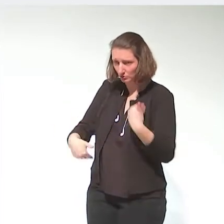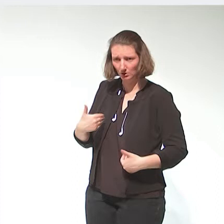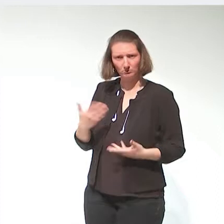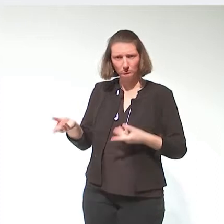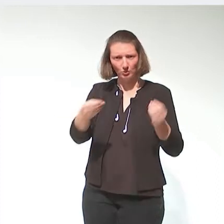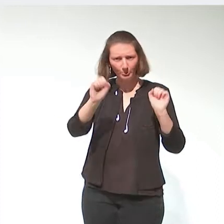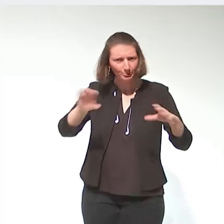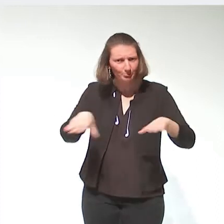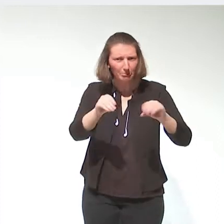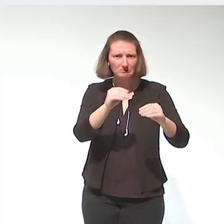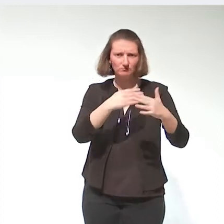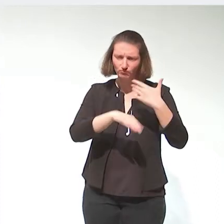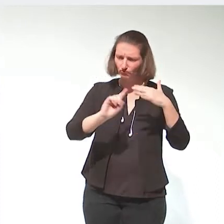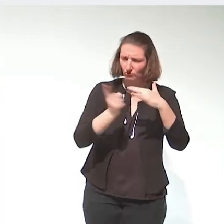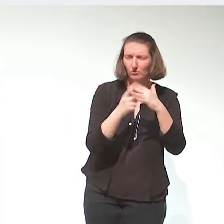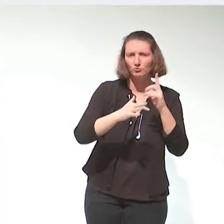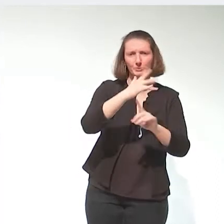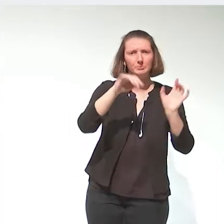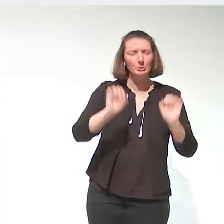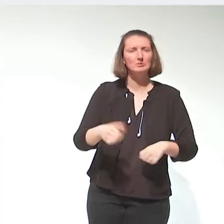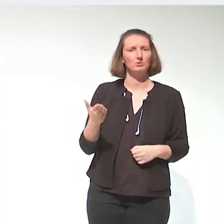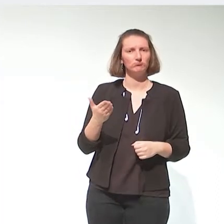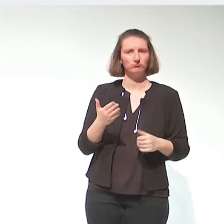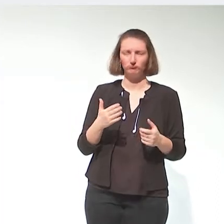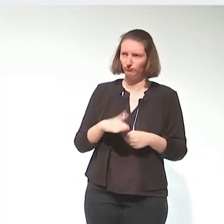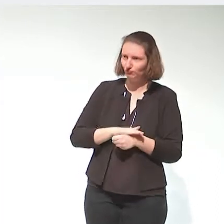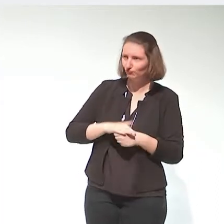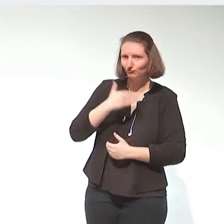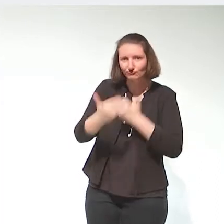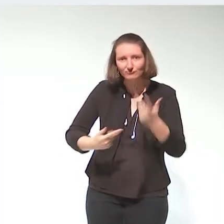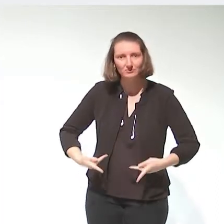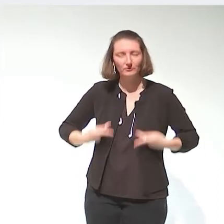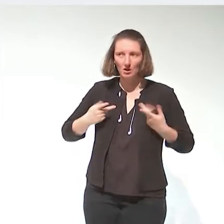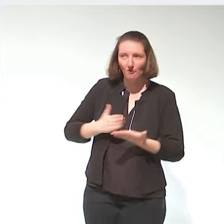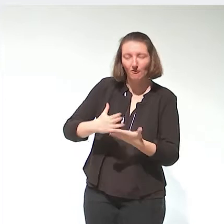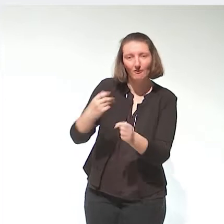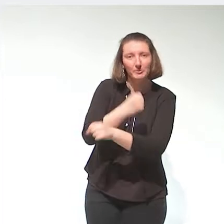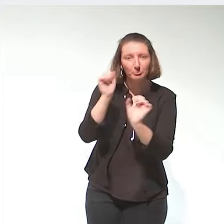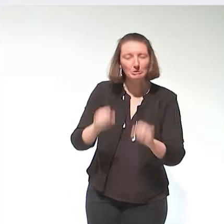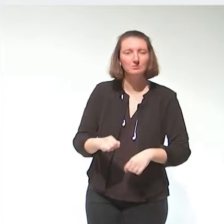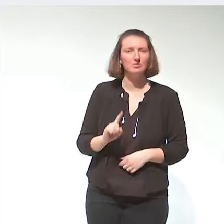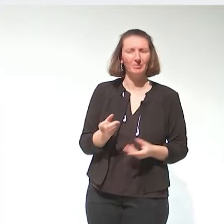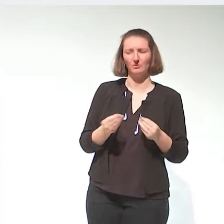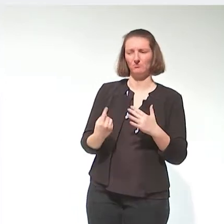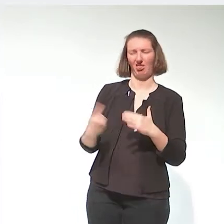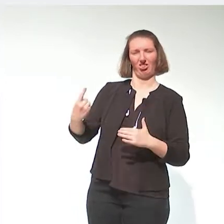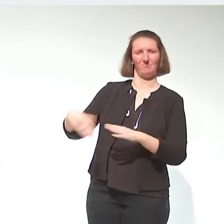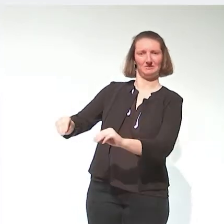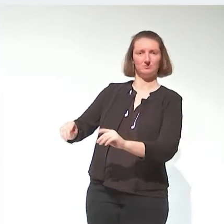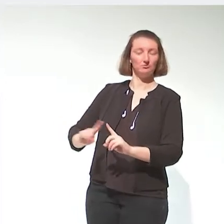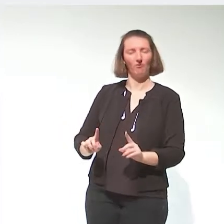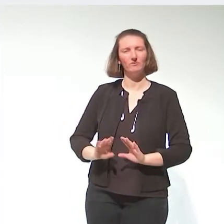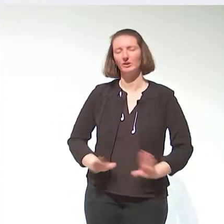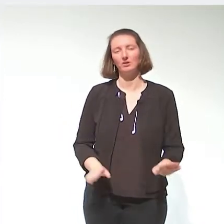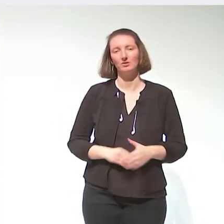in their relationship with other people. They should find in society a place